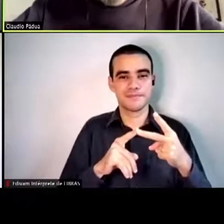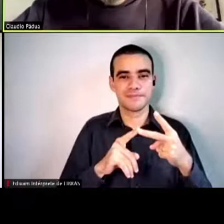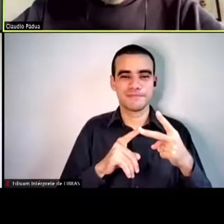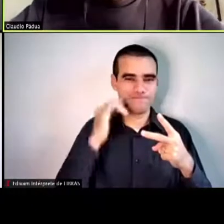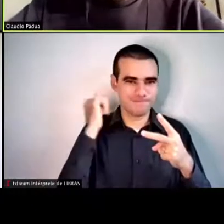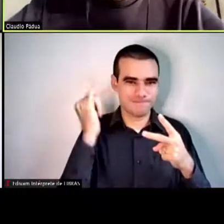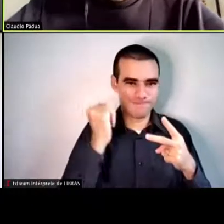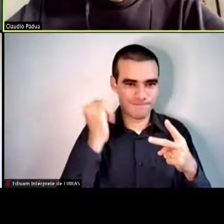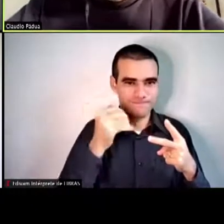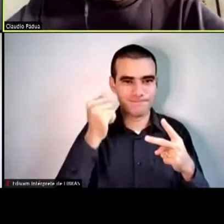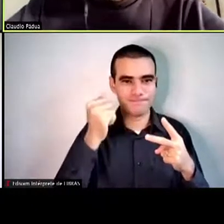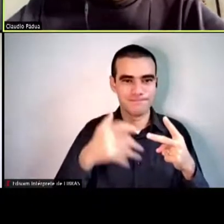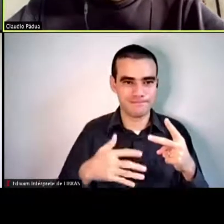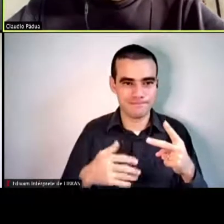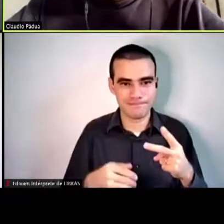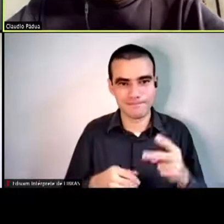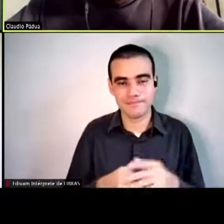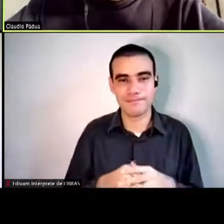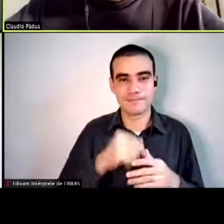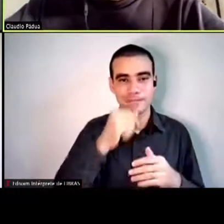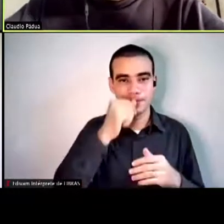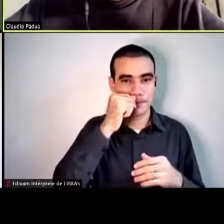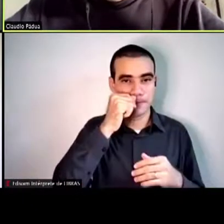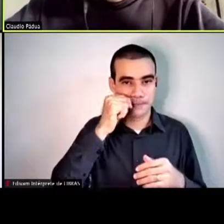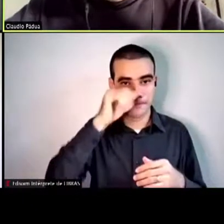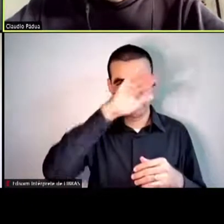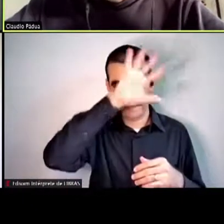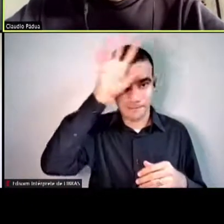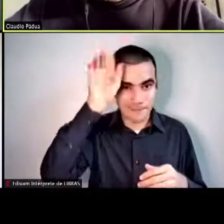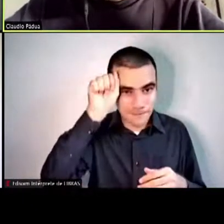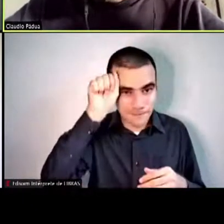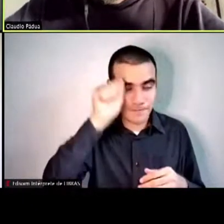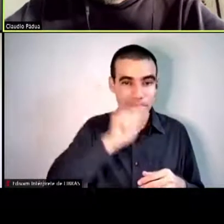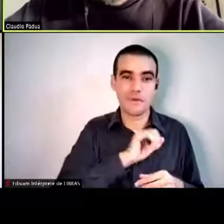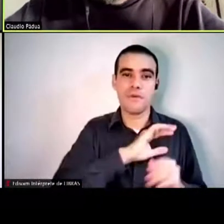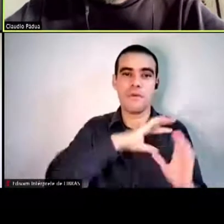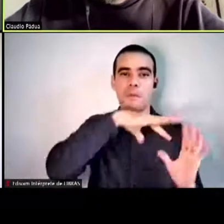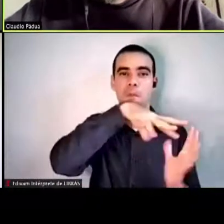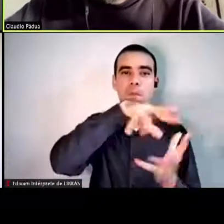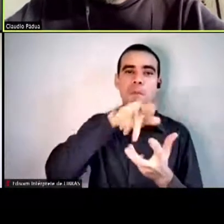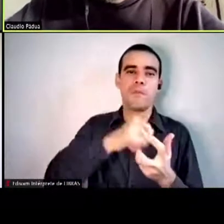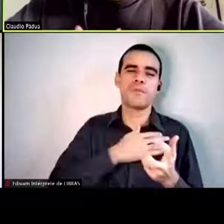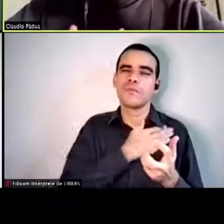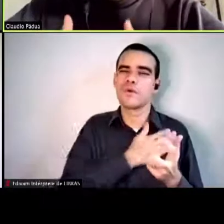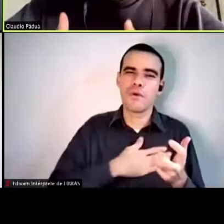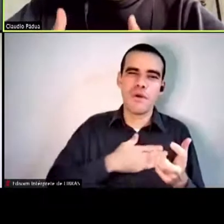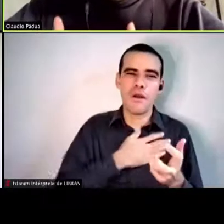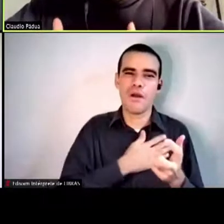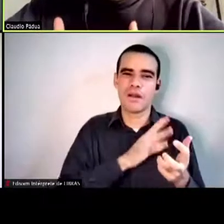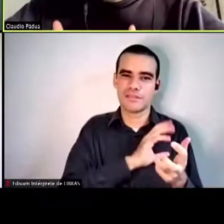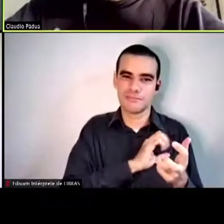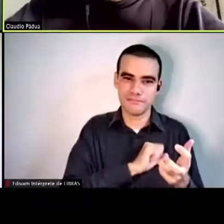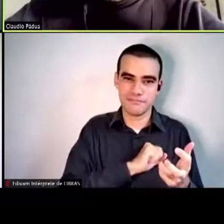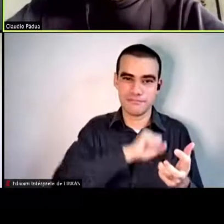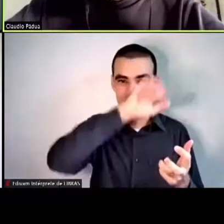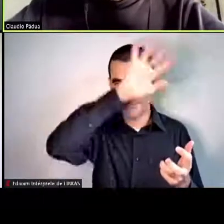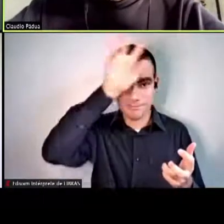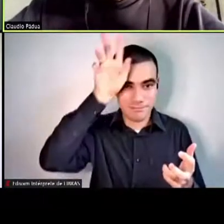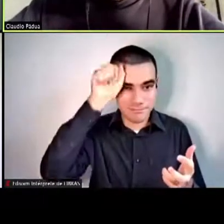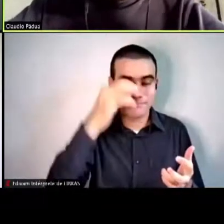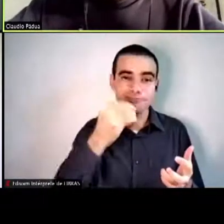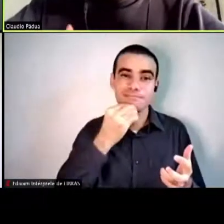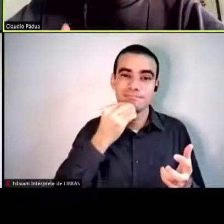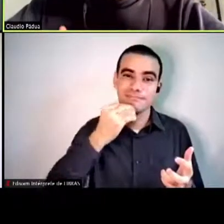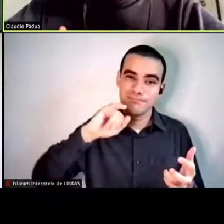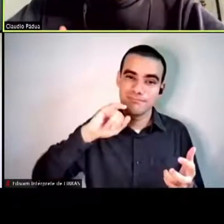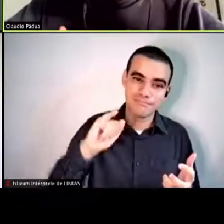And I would like to say something else here. The Amazon is loved by all